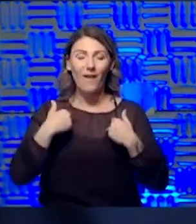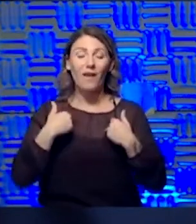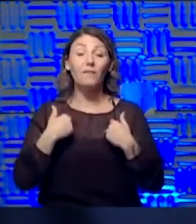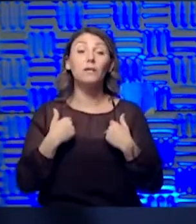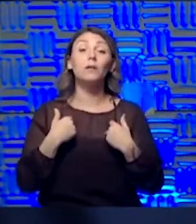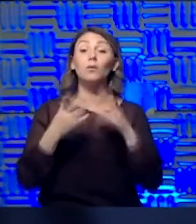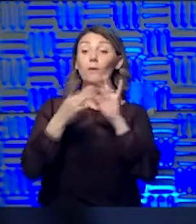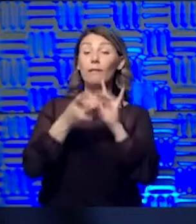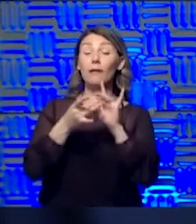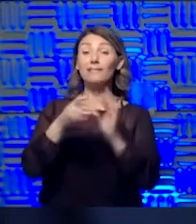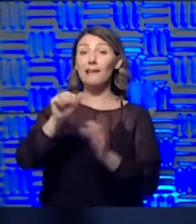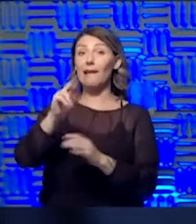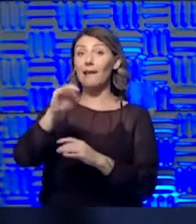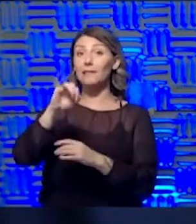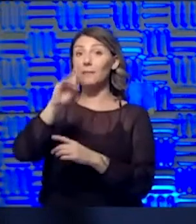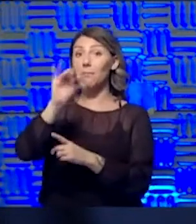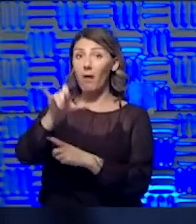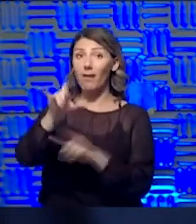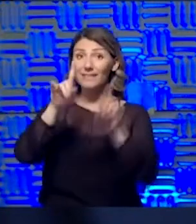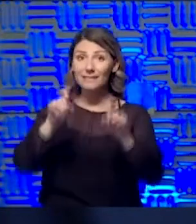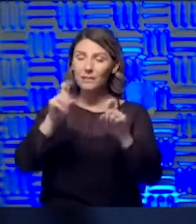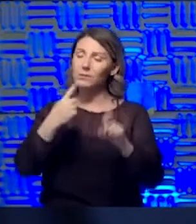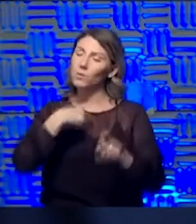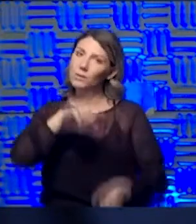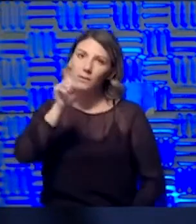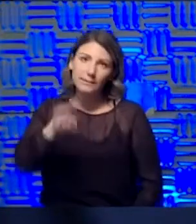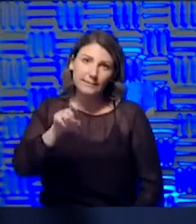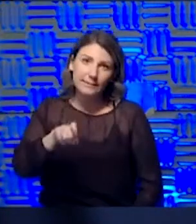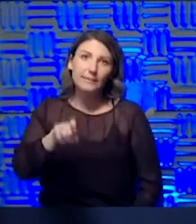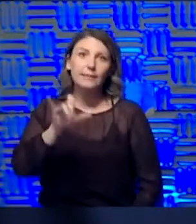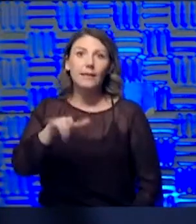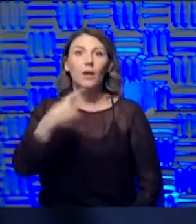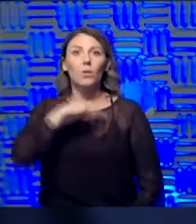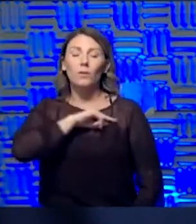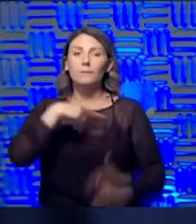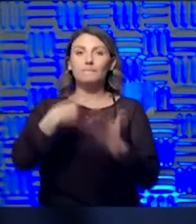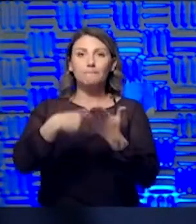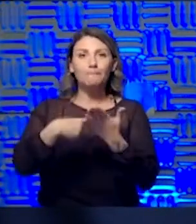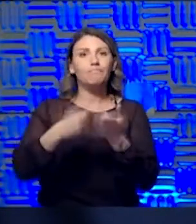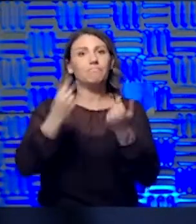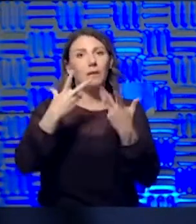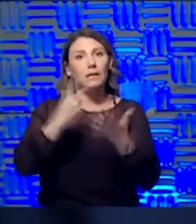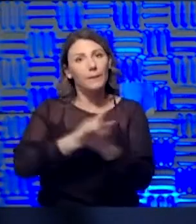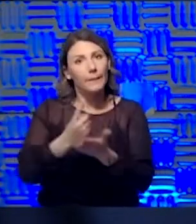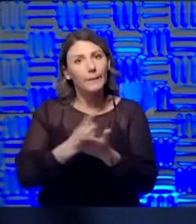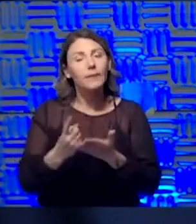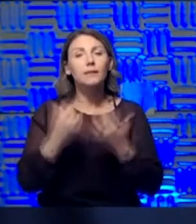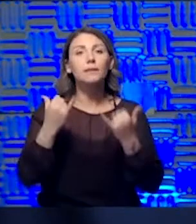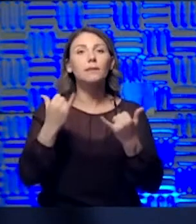we absolutely need that. We have been talking about this for weeks. We really need to get a